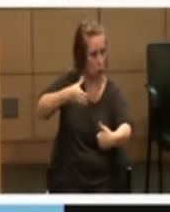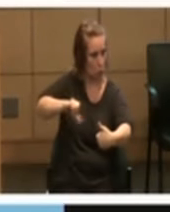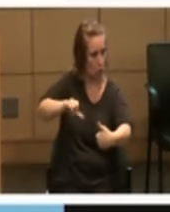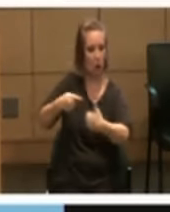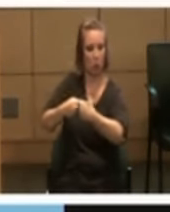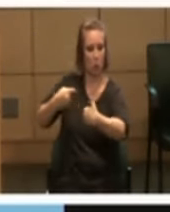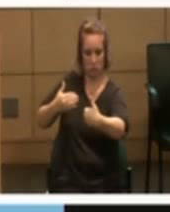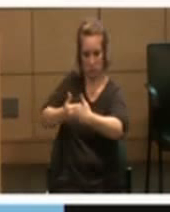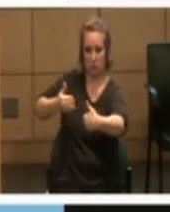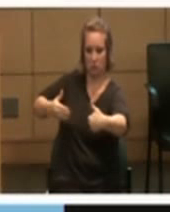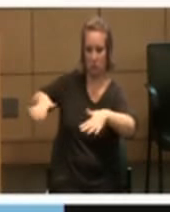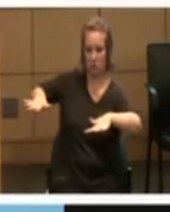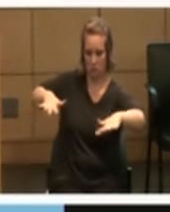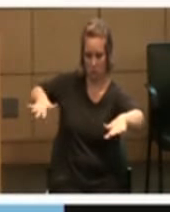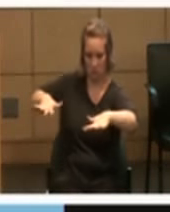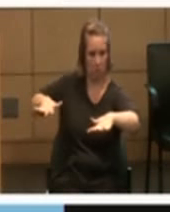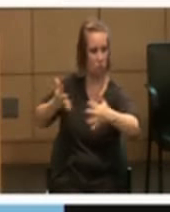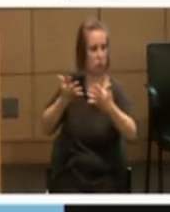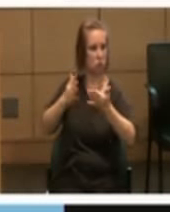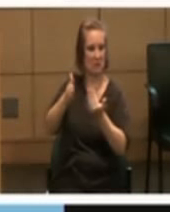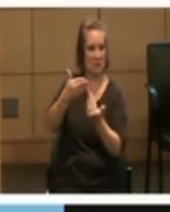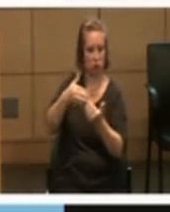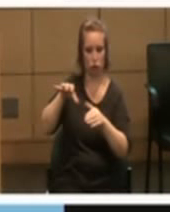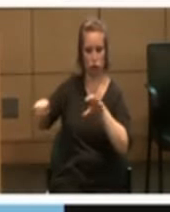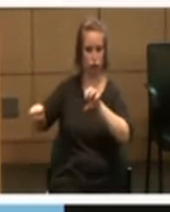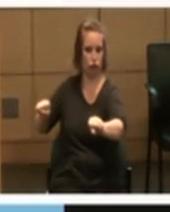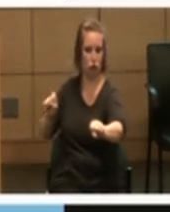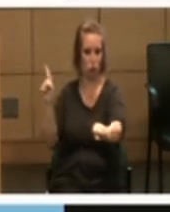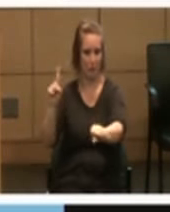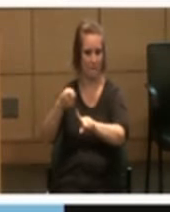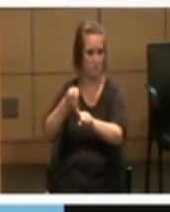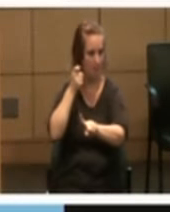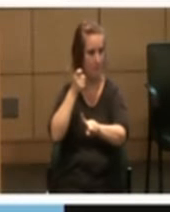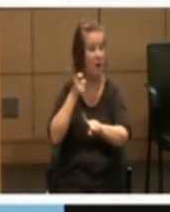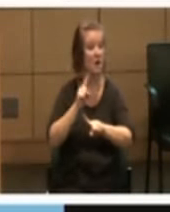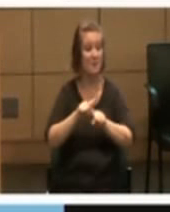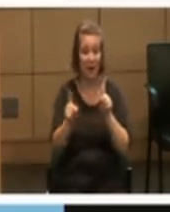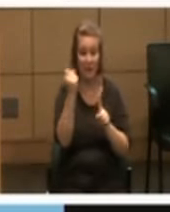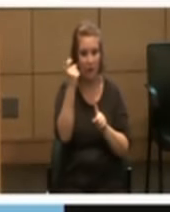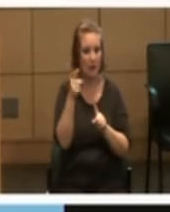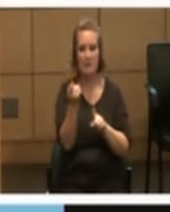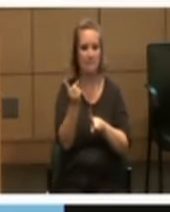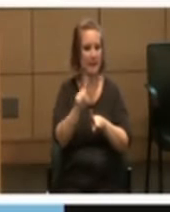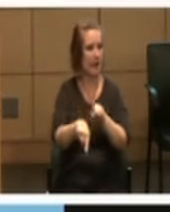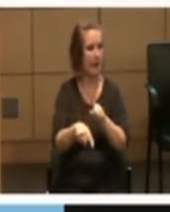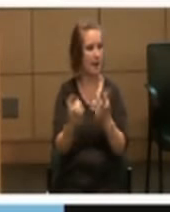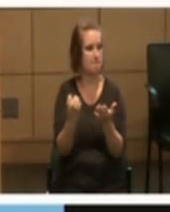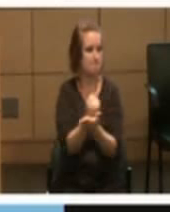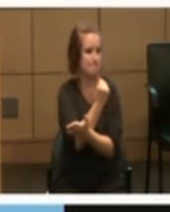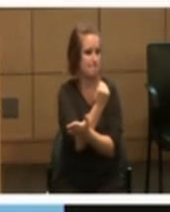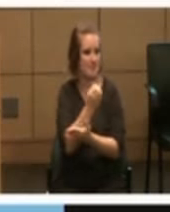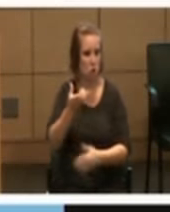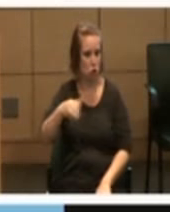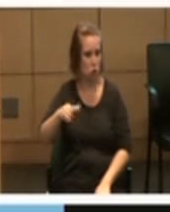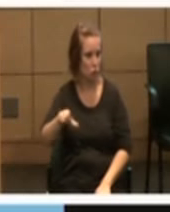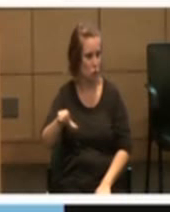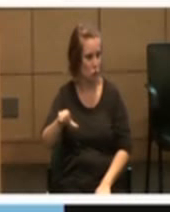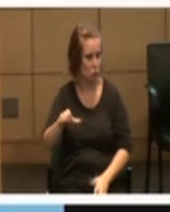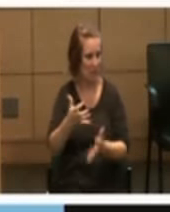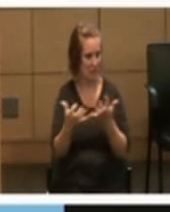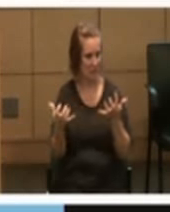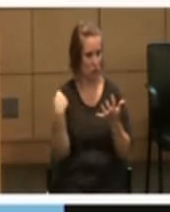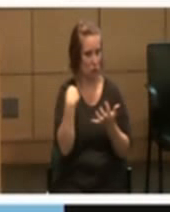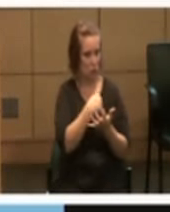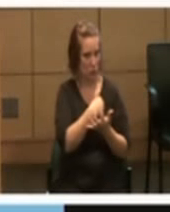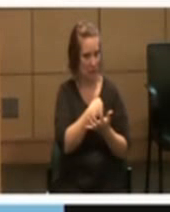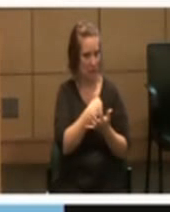separated the target and the masker, but they're not as able to take advantage of that cue